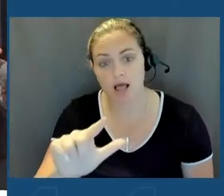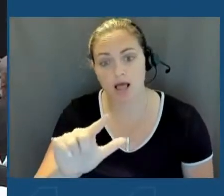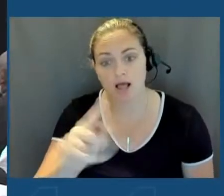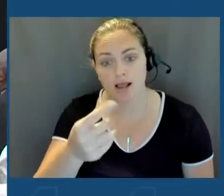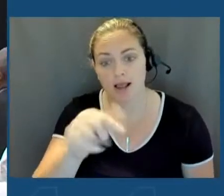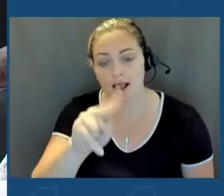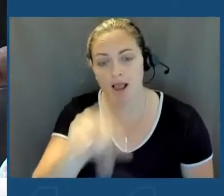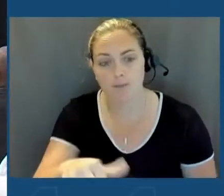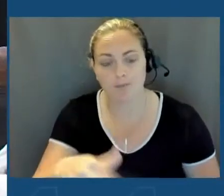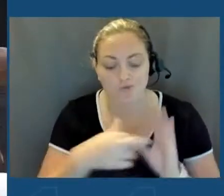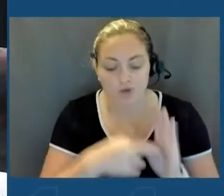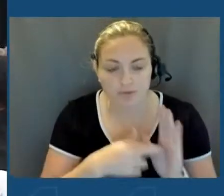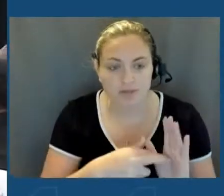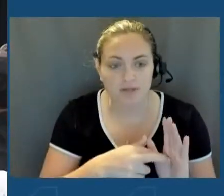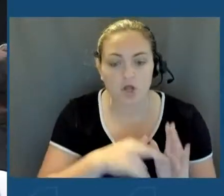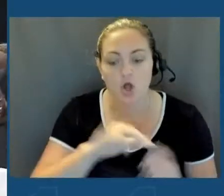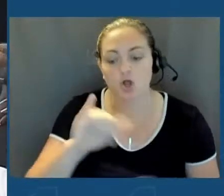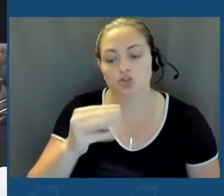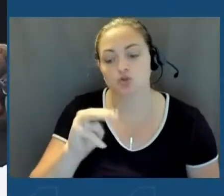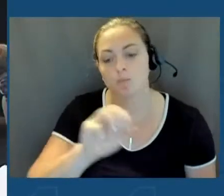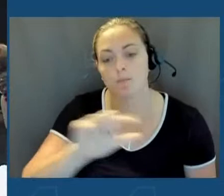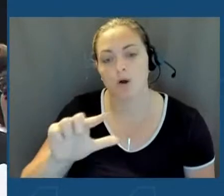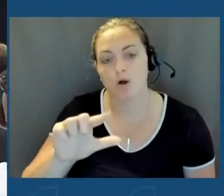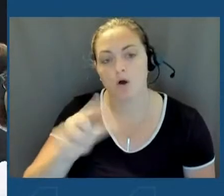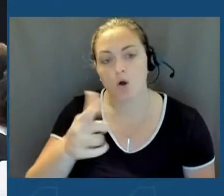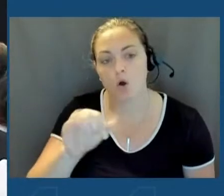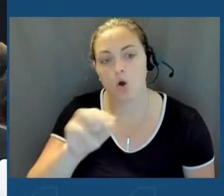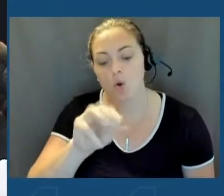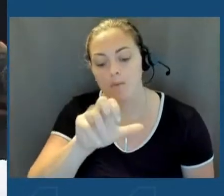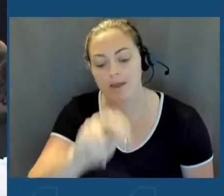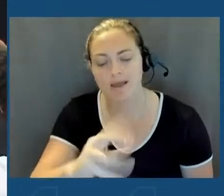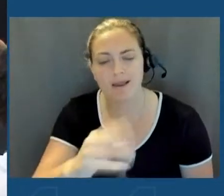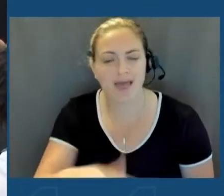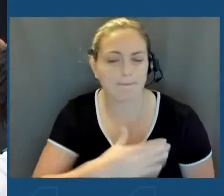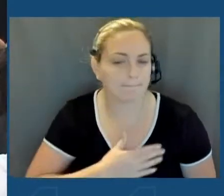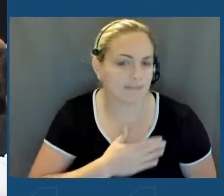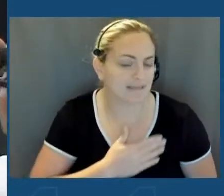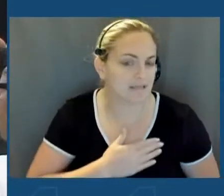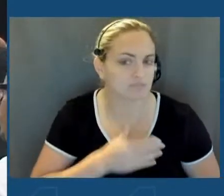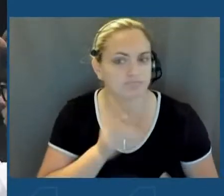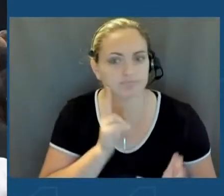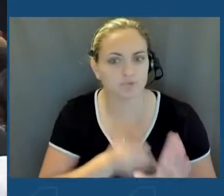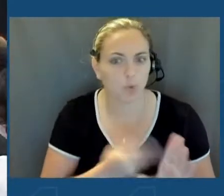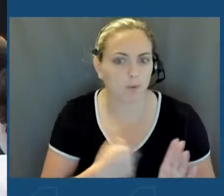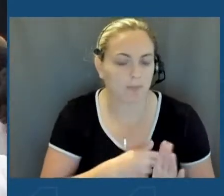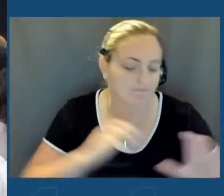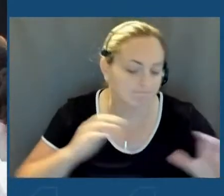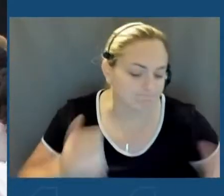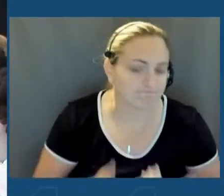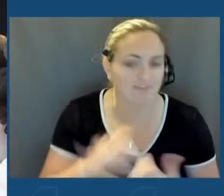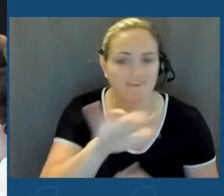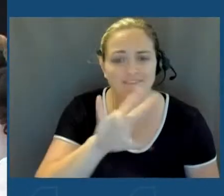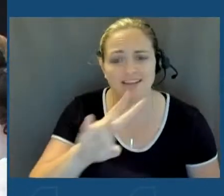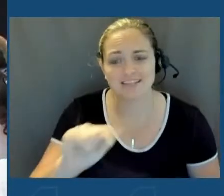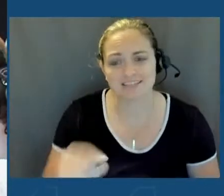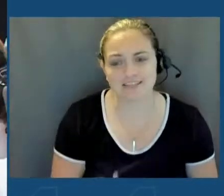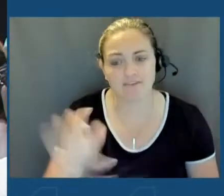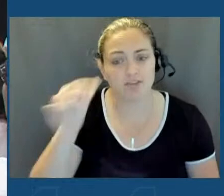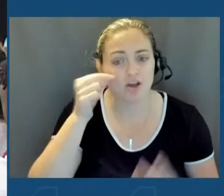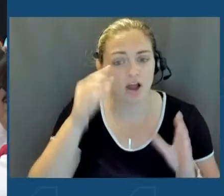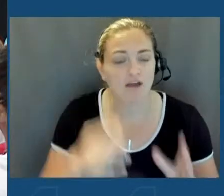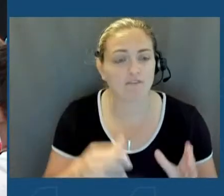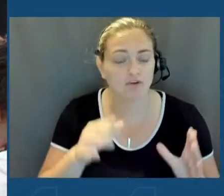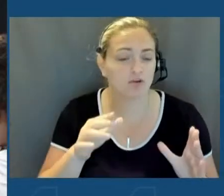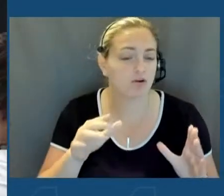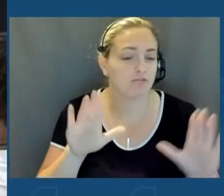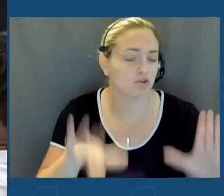Representative Jamal Bowman. And please join me in welcoming the 57th Governor of the great state of New